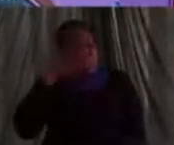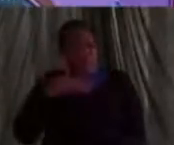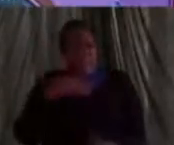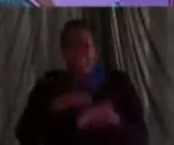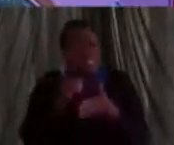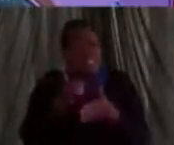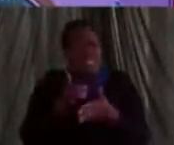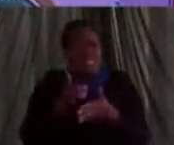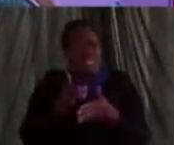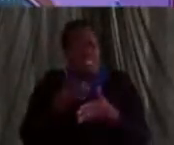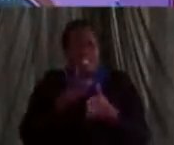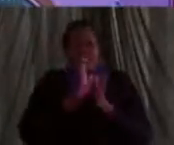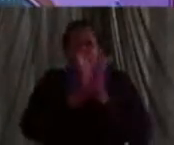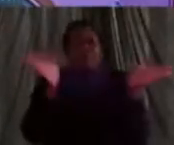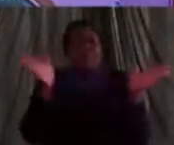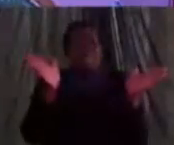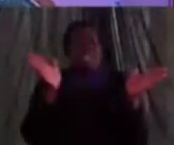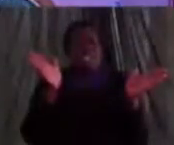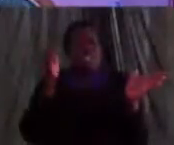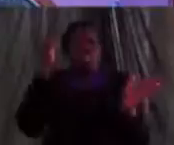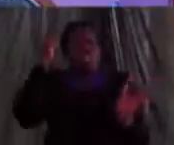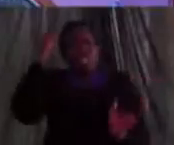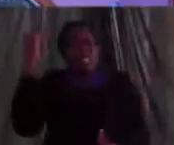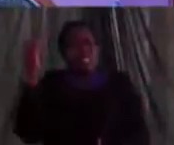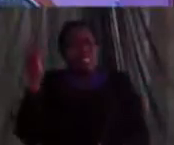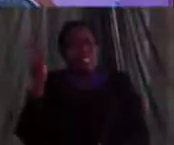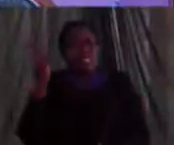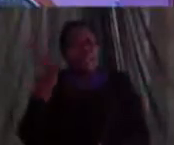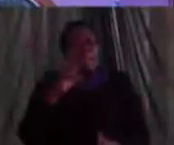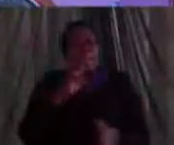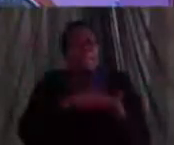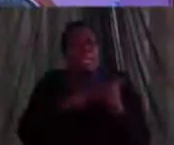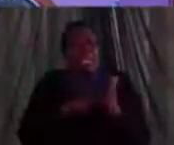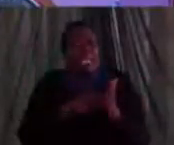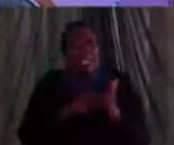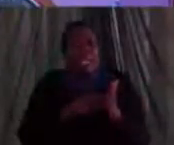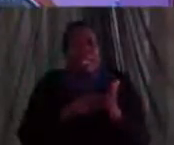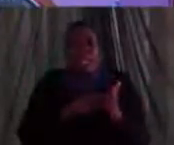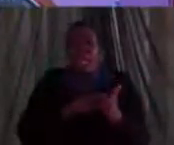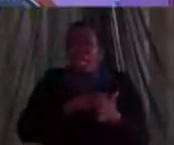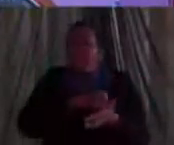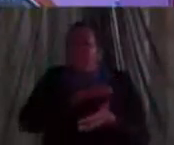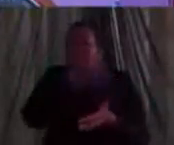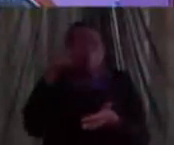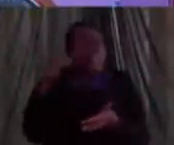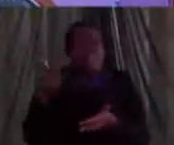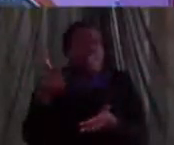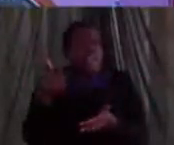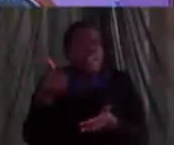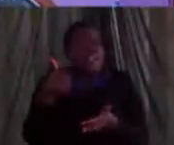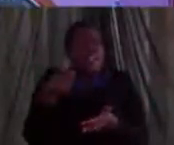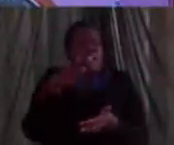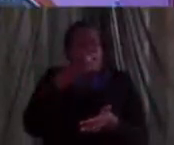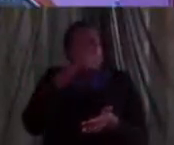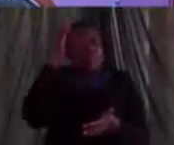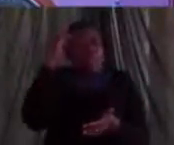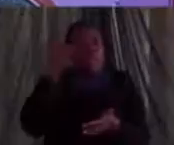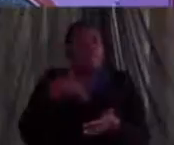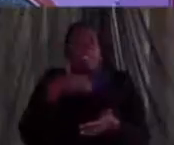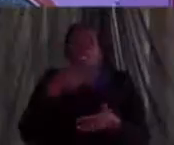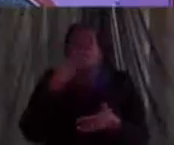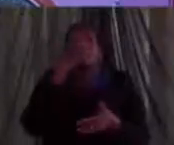it's extra income. Do I do business? Do I farm and sell produce? etc. That is why I answered it that